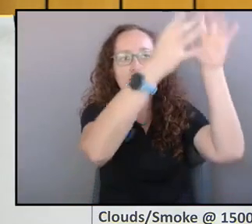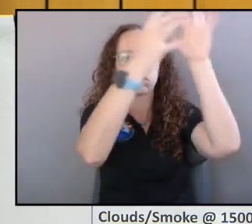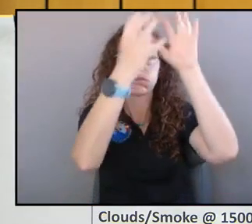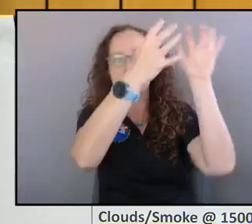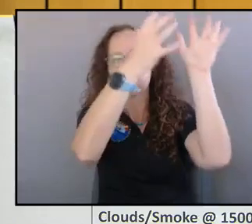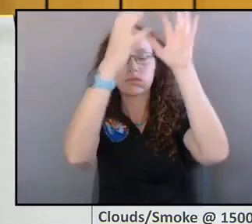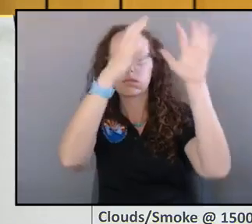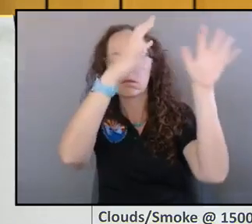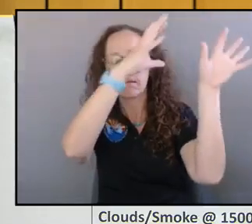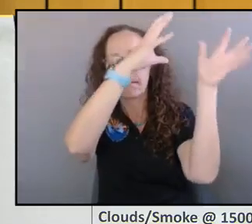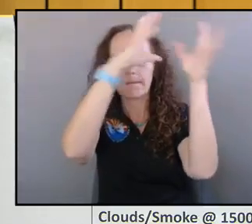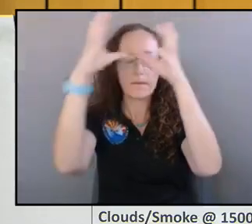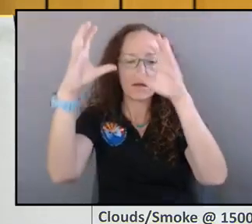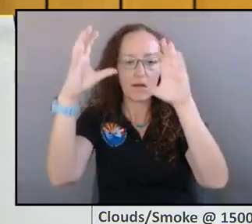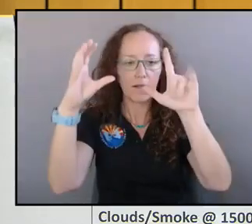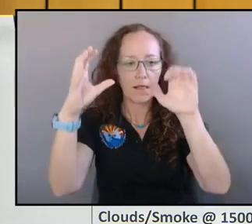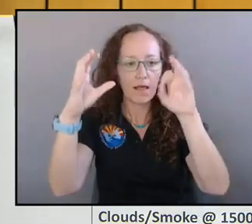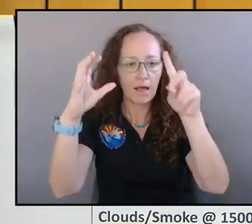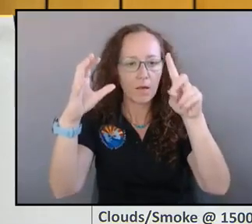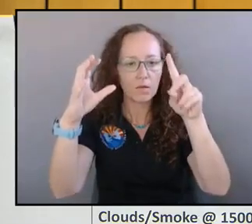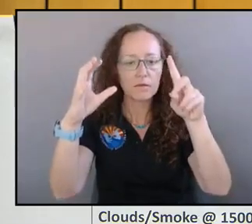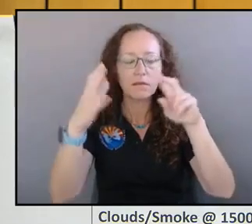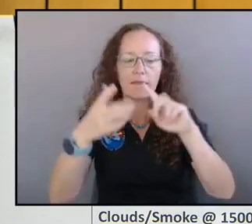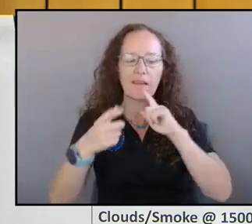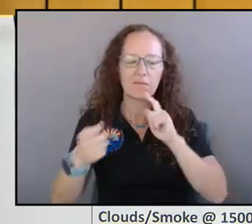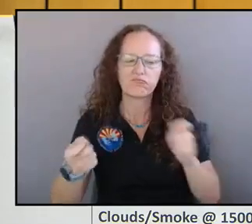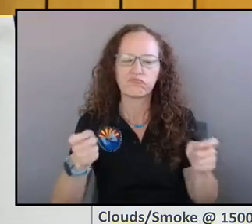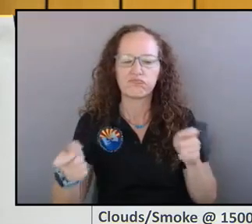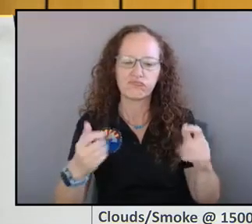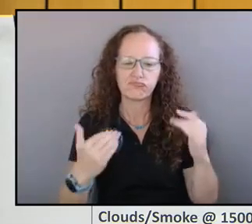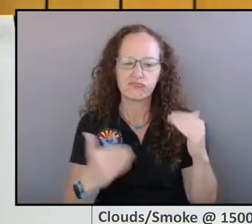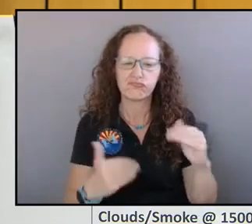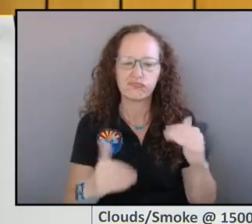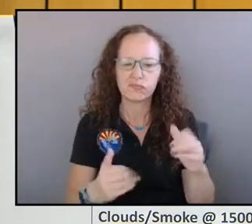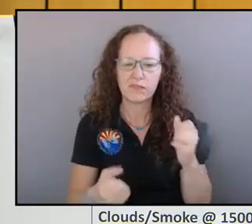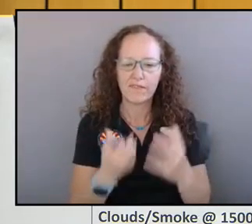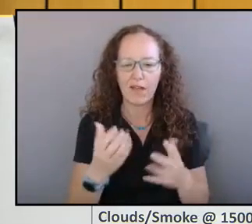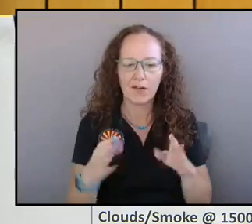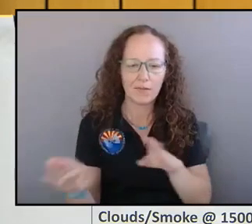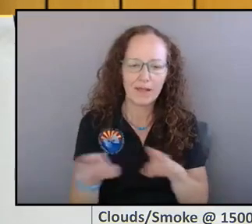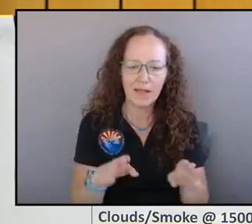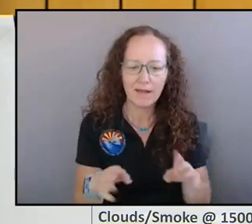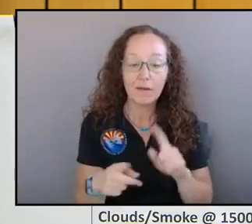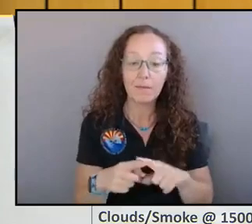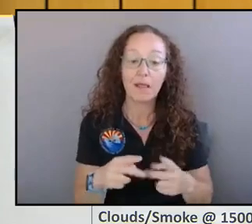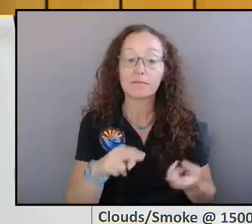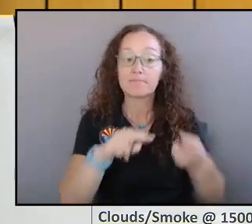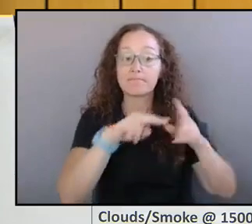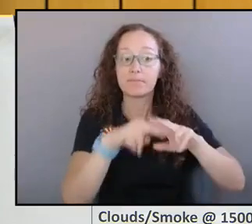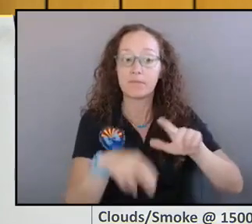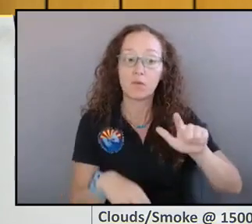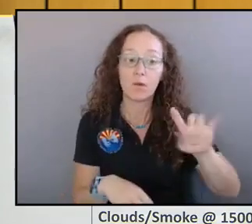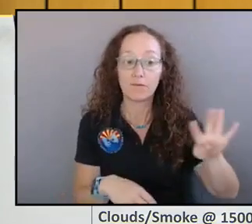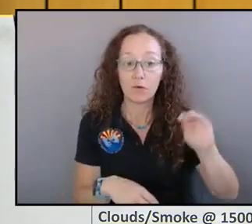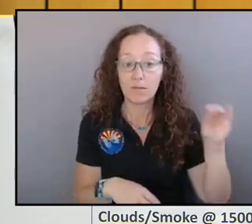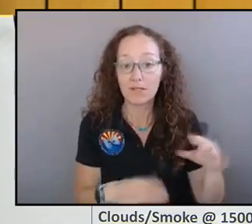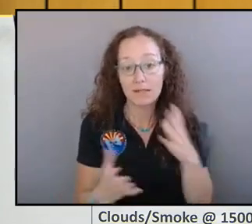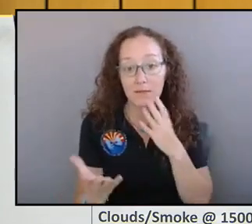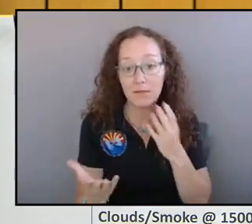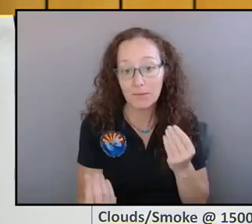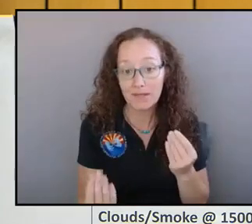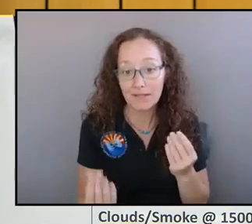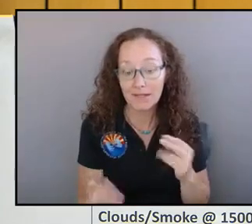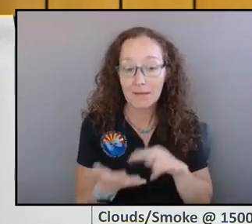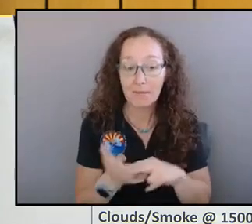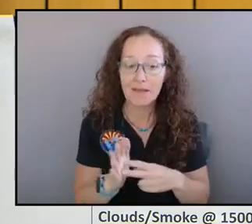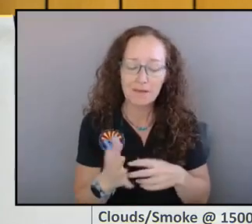more importantly, that humidity is coming up into the 24%. So that helps moisten up those small, fine dead fuels,